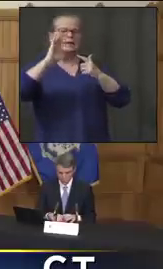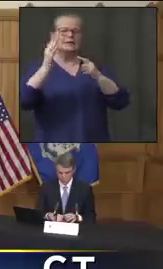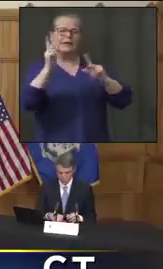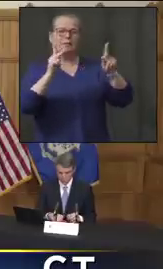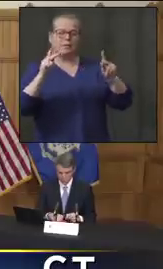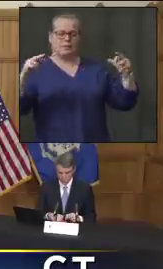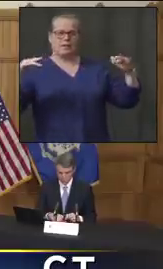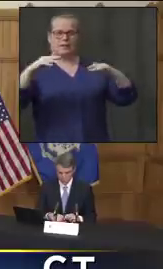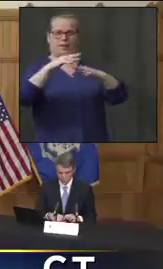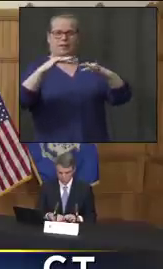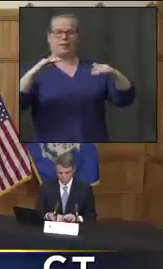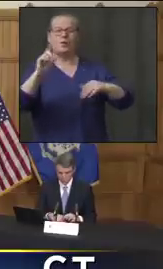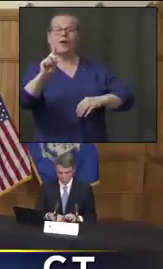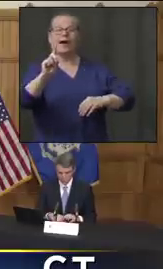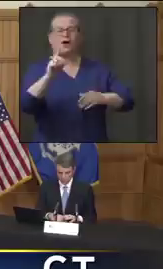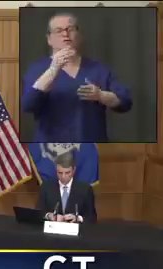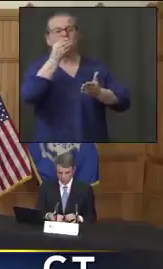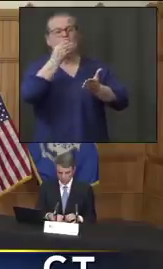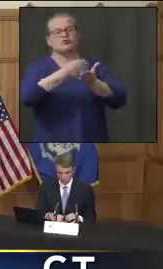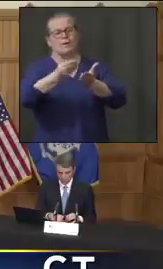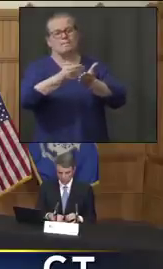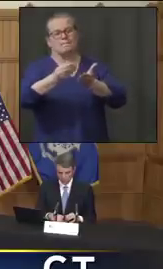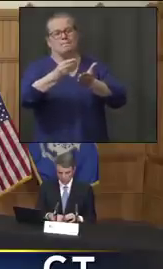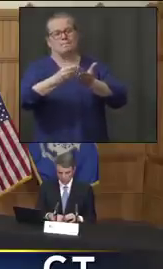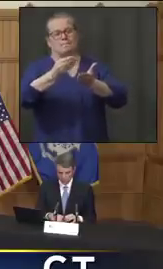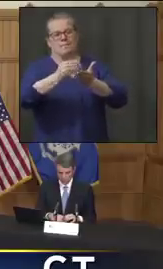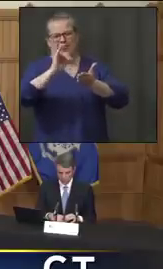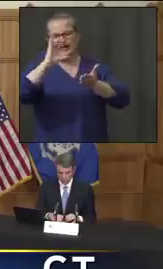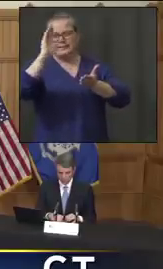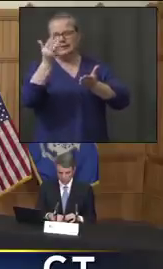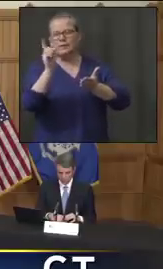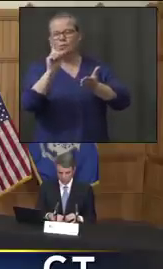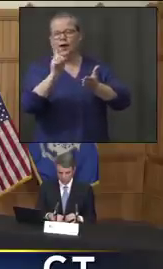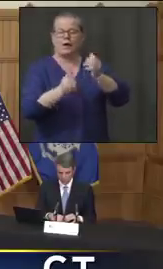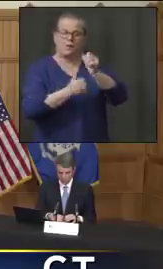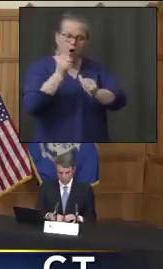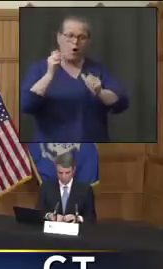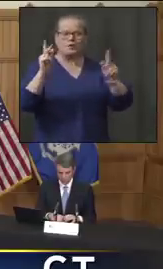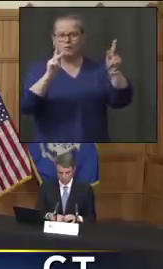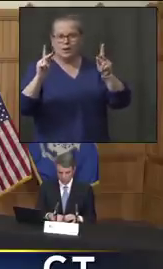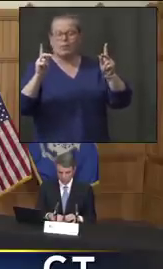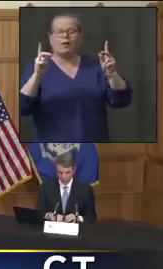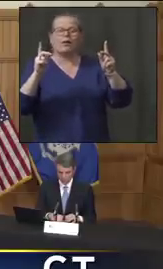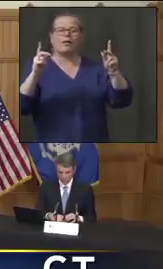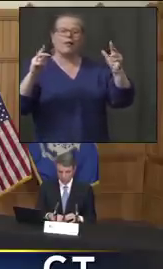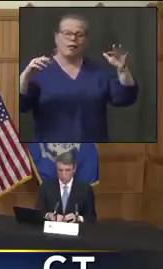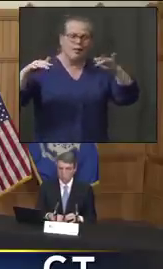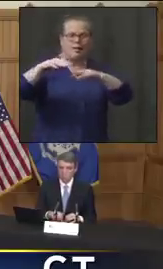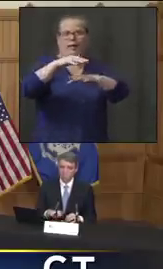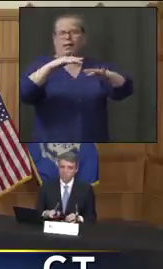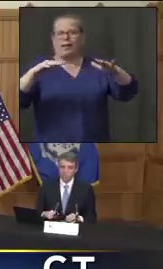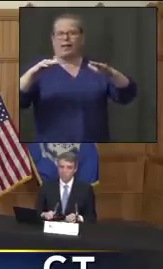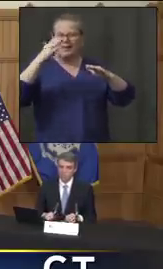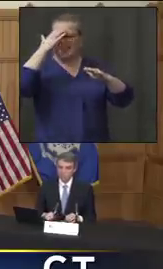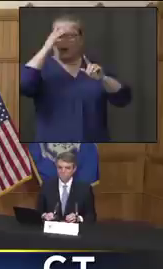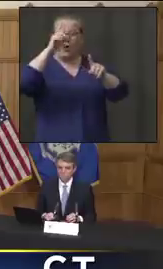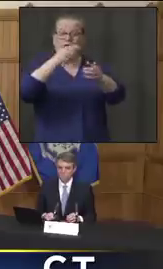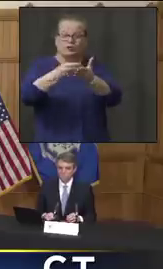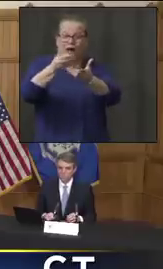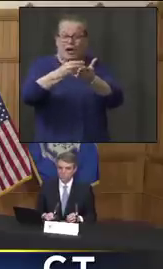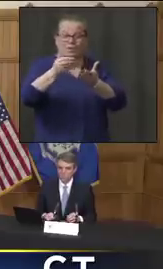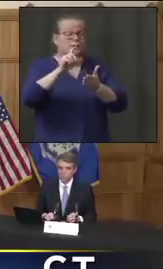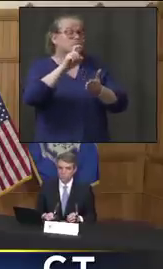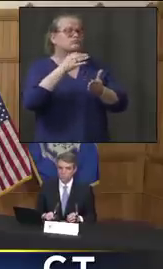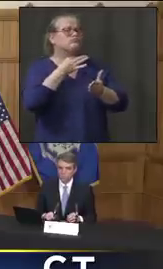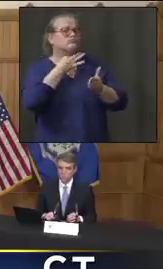right now, where you are most likely to have a lot of public contact. Has the state been tracking in